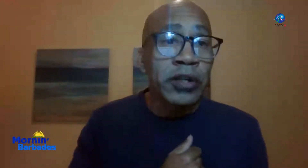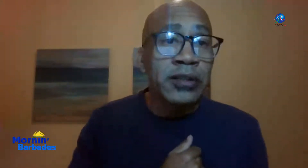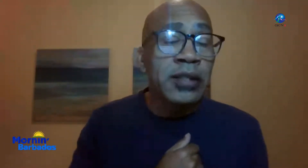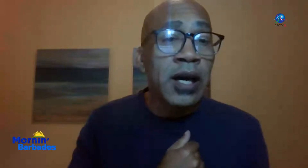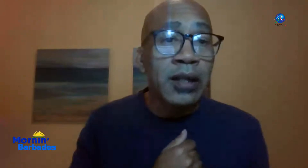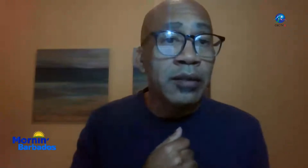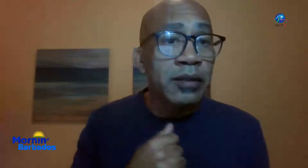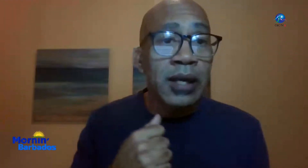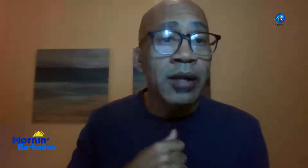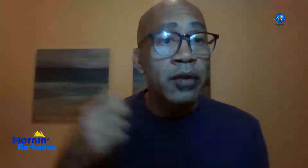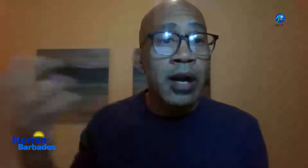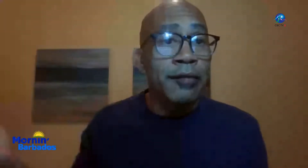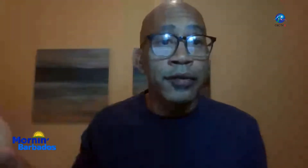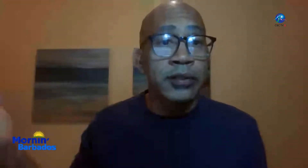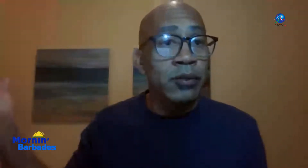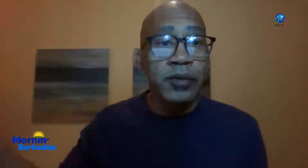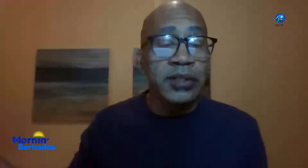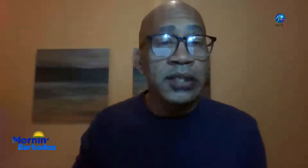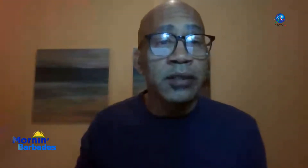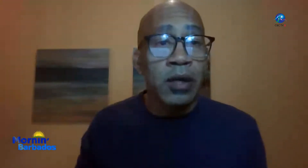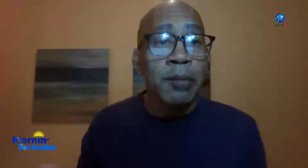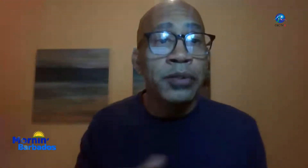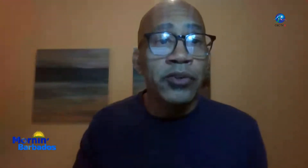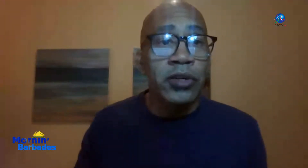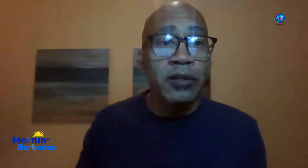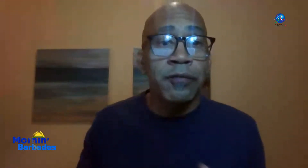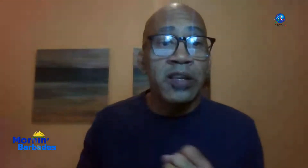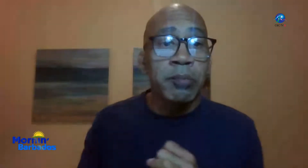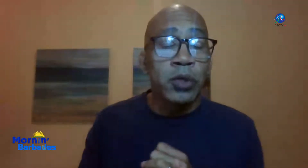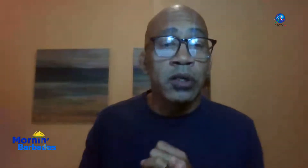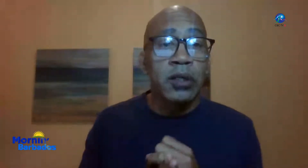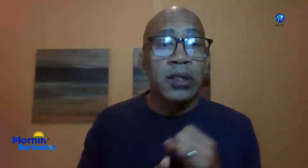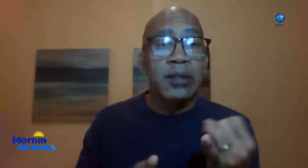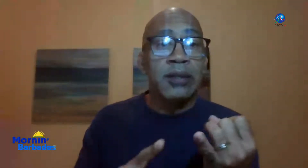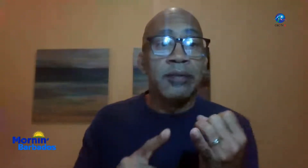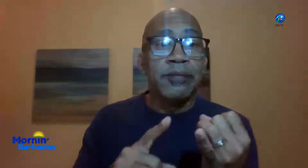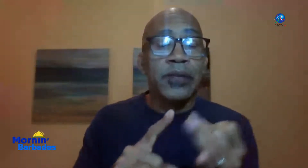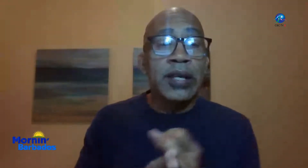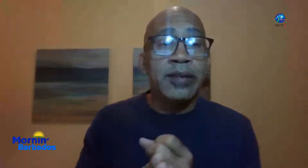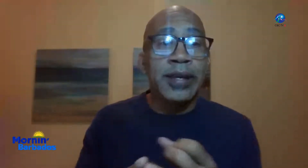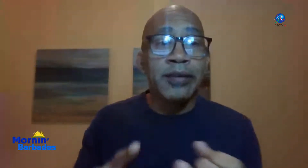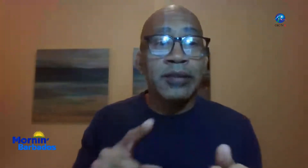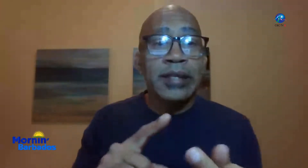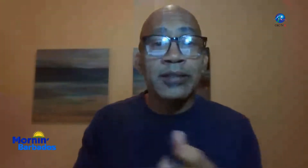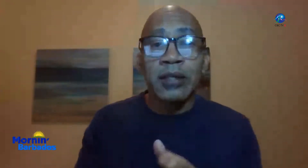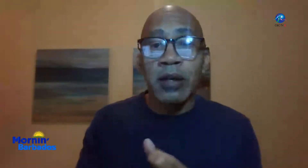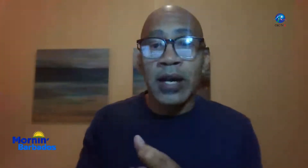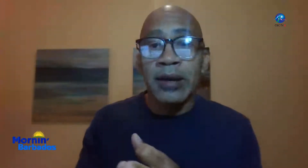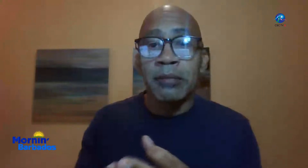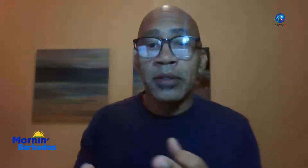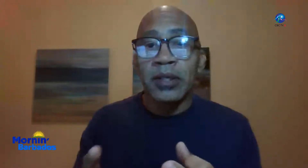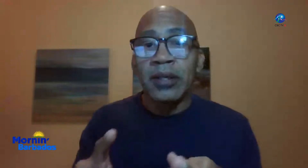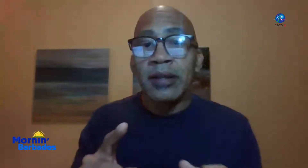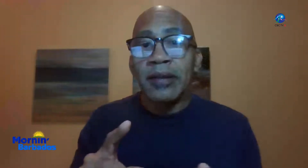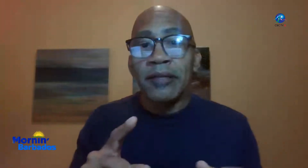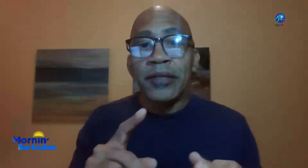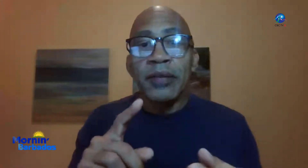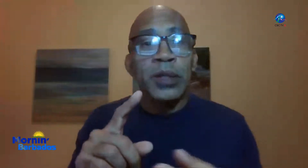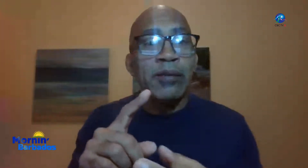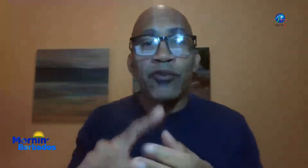our competition is not another conference overseas. Our competition is Facebook, LinkedIn,